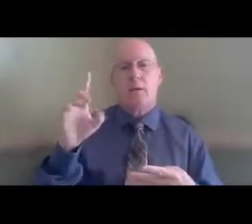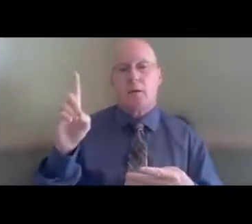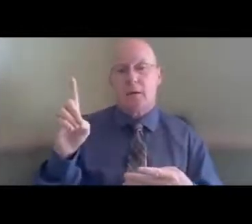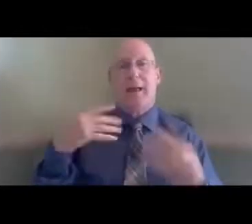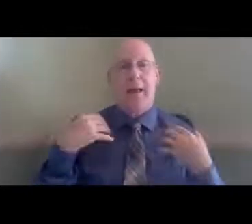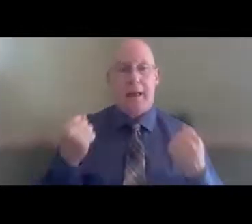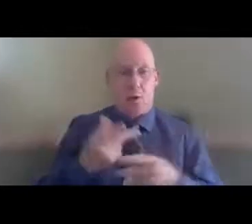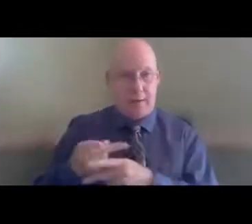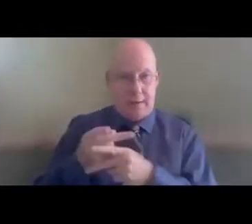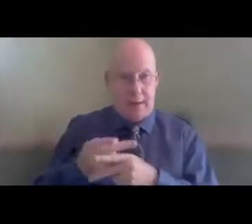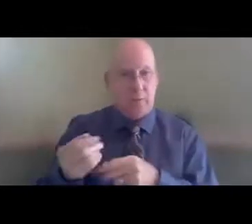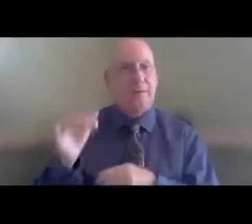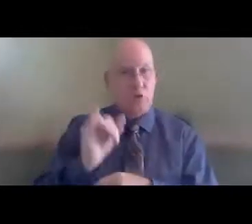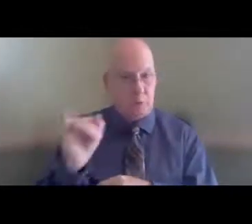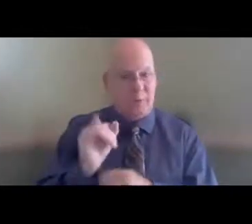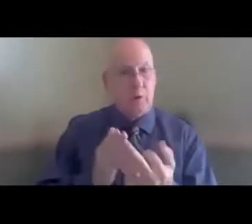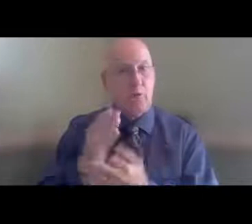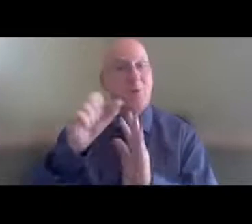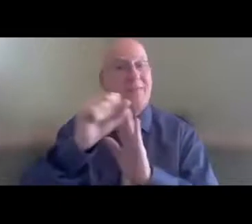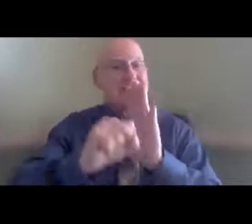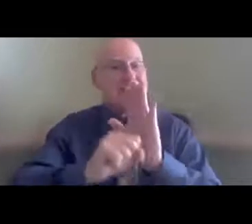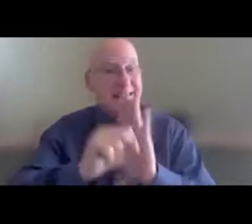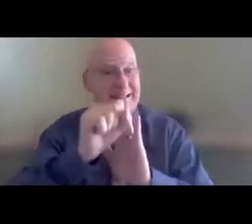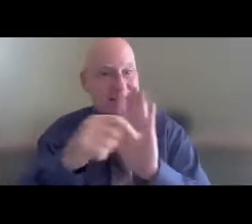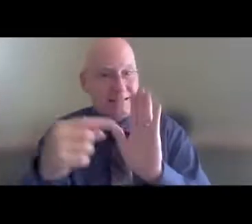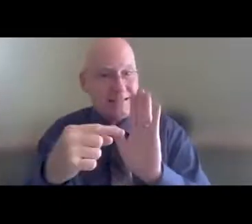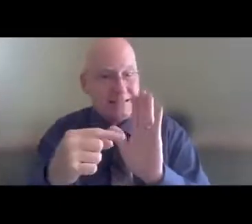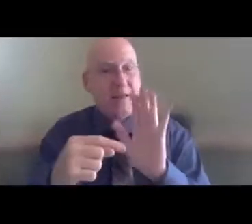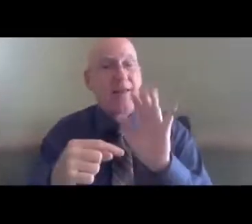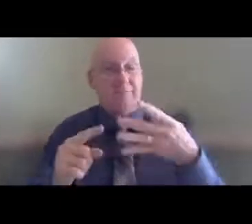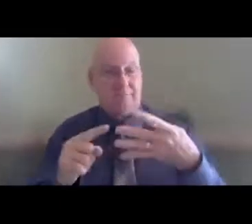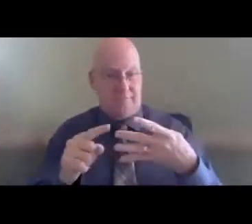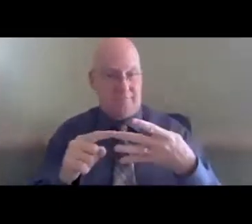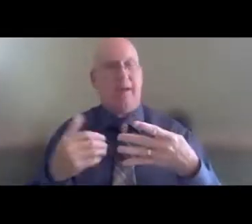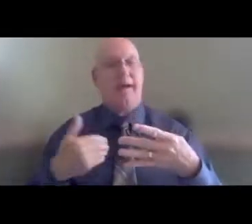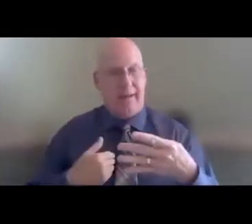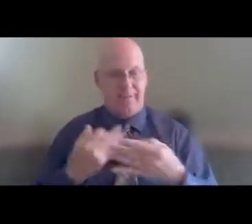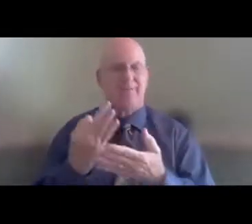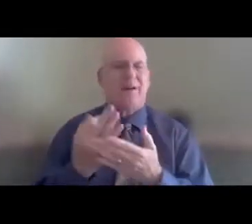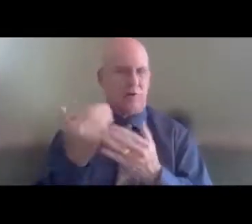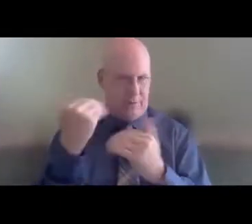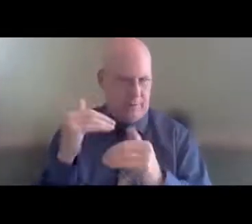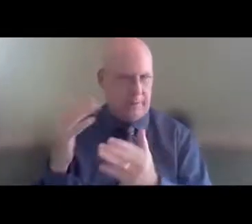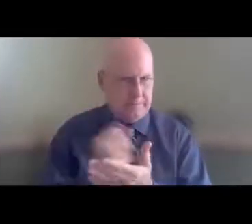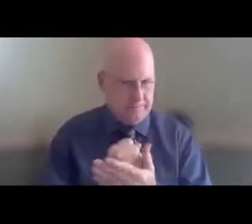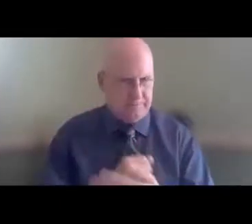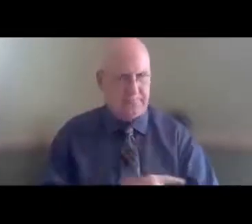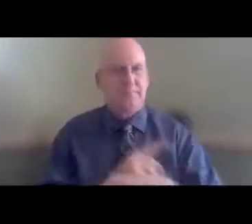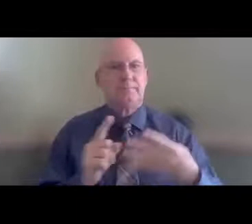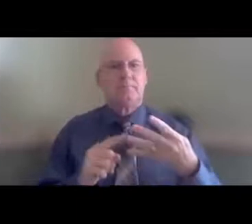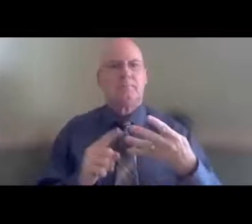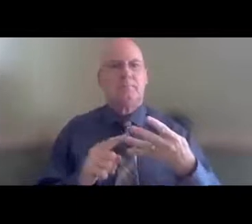coverage through the state, and that is the program that has financial limits. And then we have our Medicaid